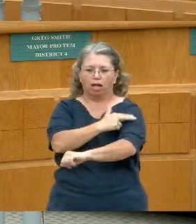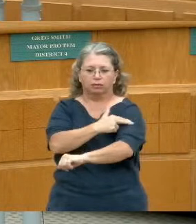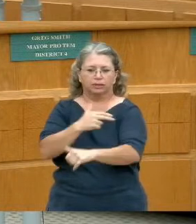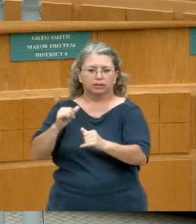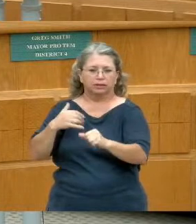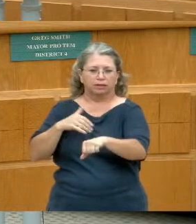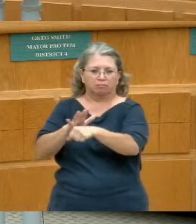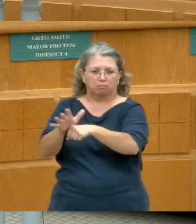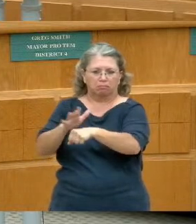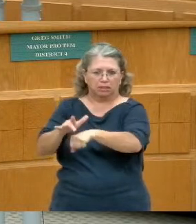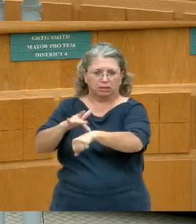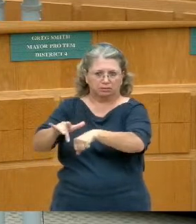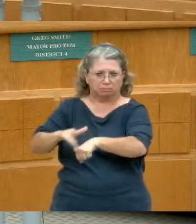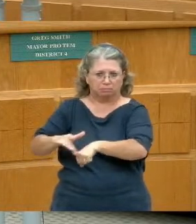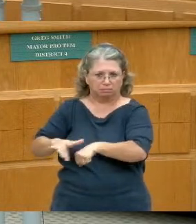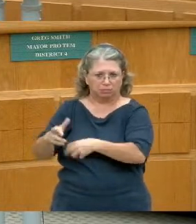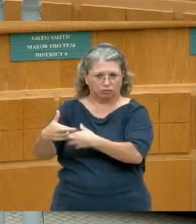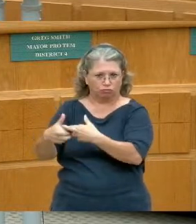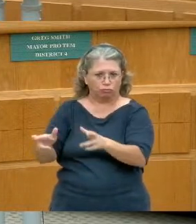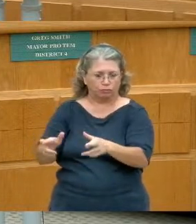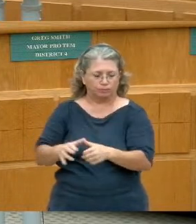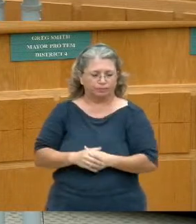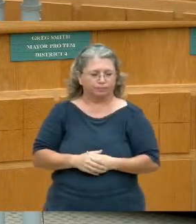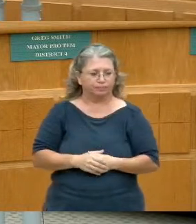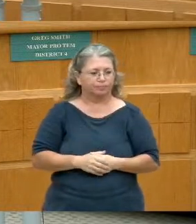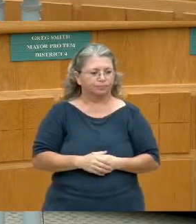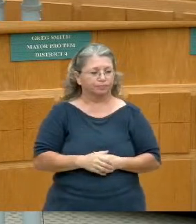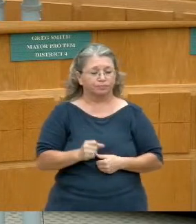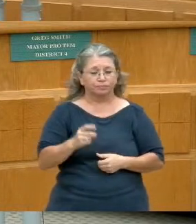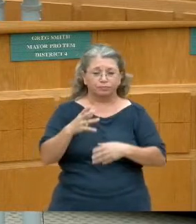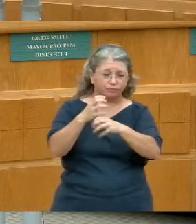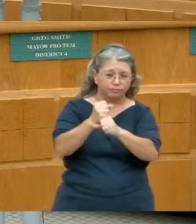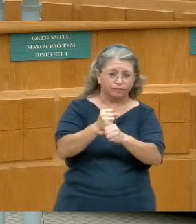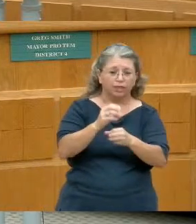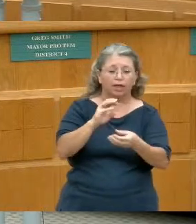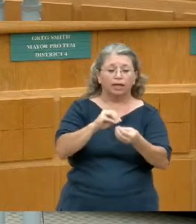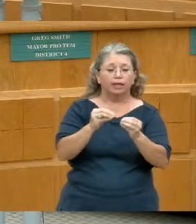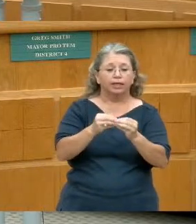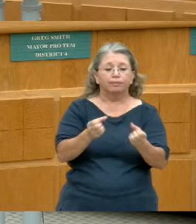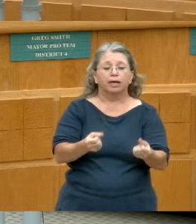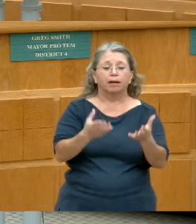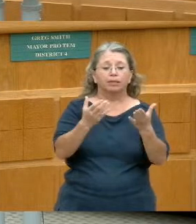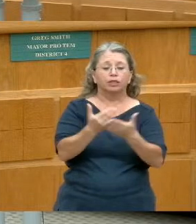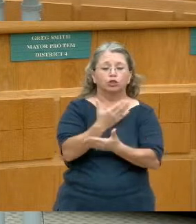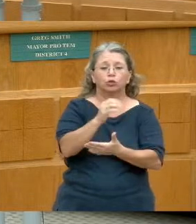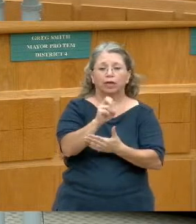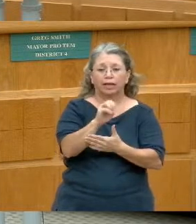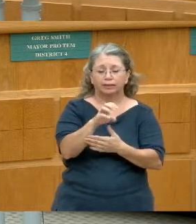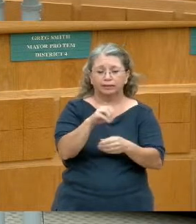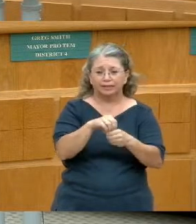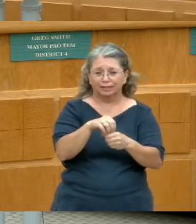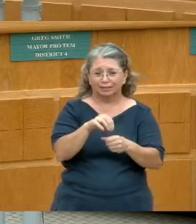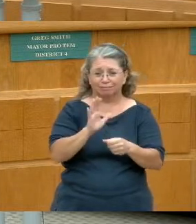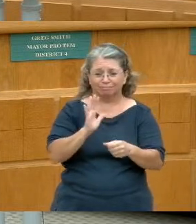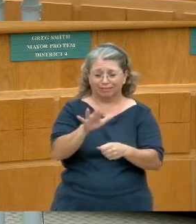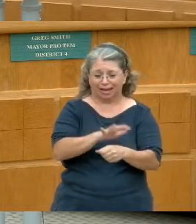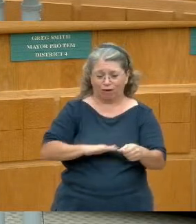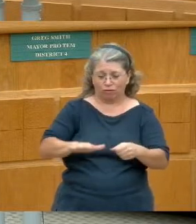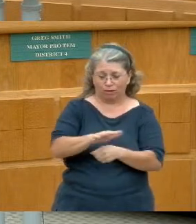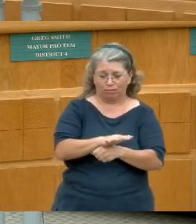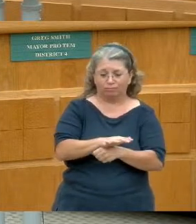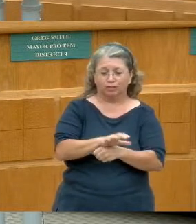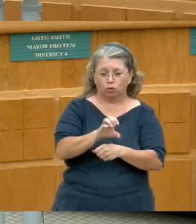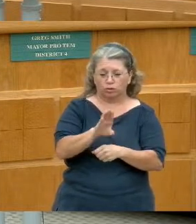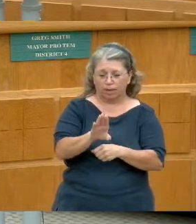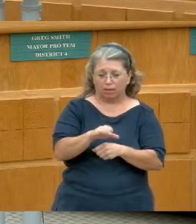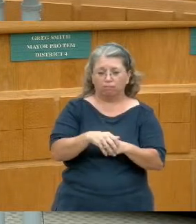up, the number of new cases in the Coastal Bend are increasing, and it looks like this can be tied to